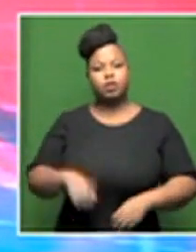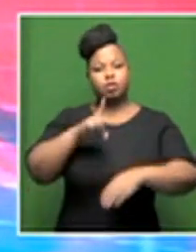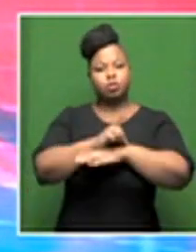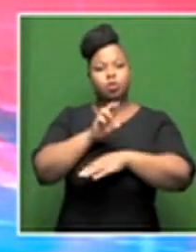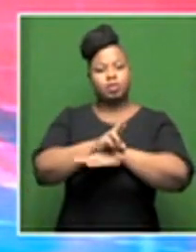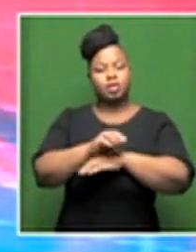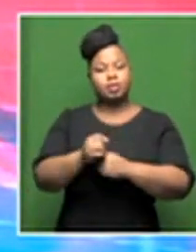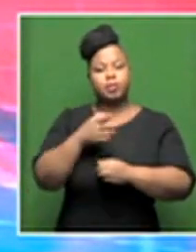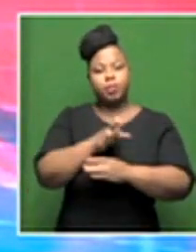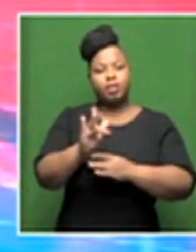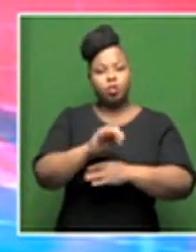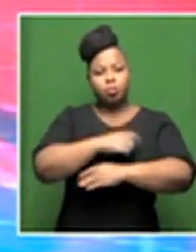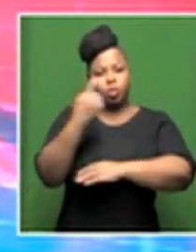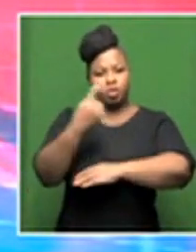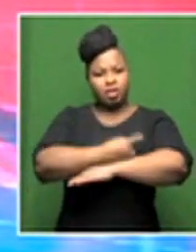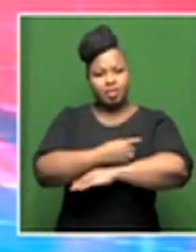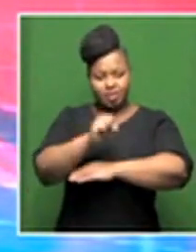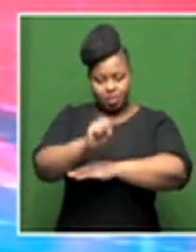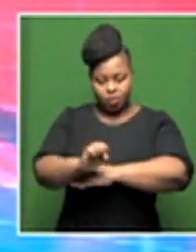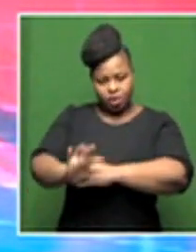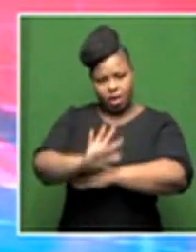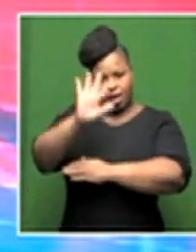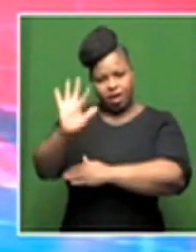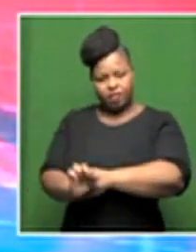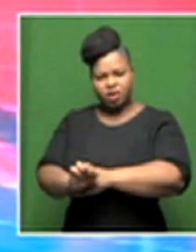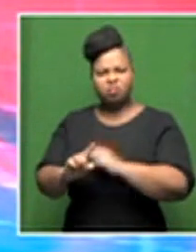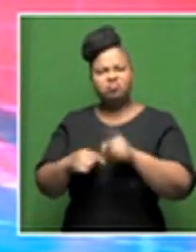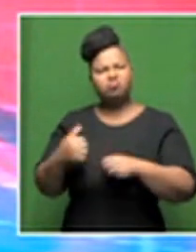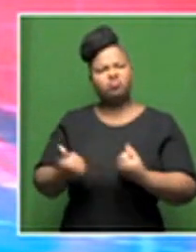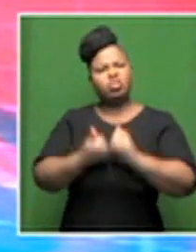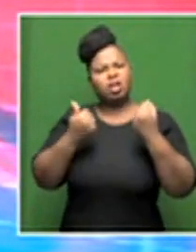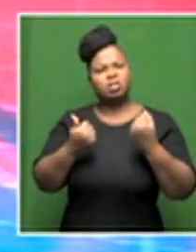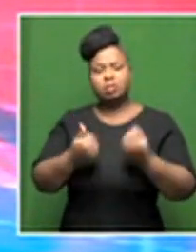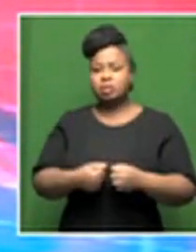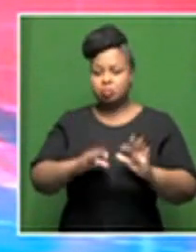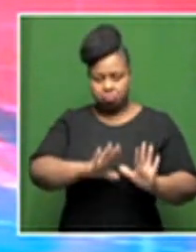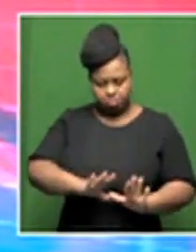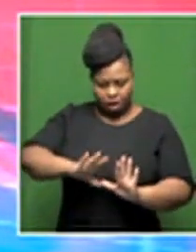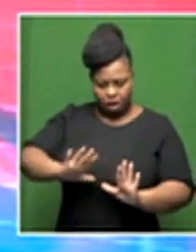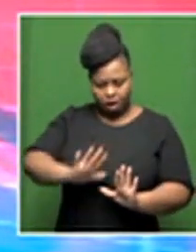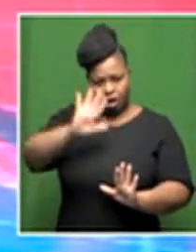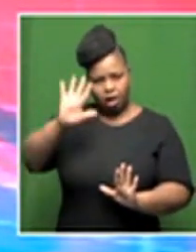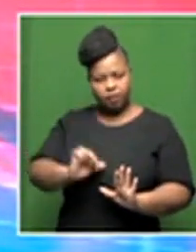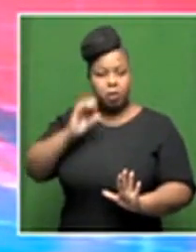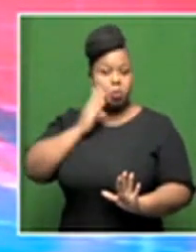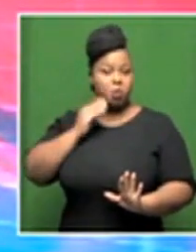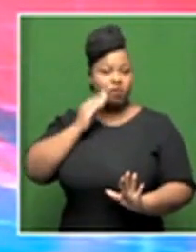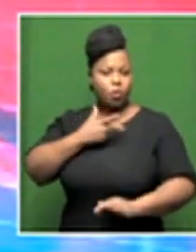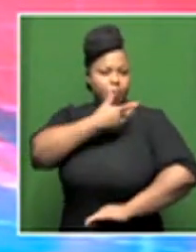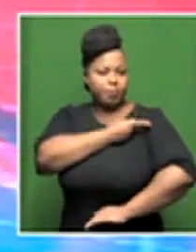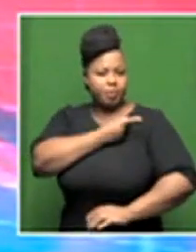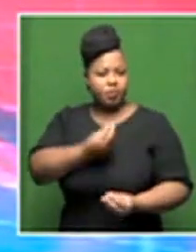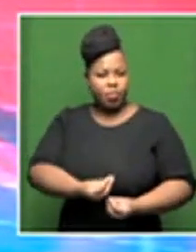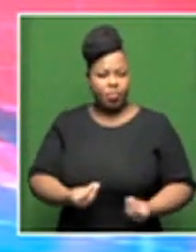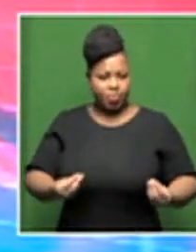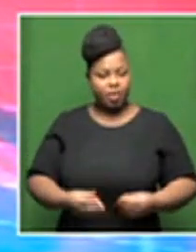Doctors Without Borders, Southern Africa, about challenges faced by the continent when it comes to childhood